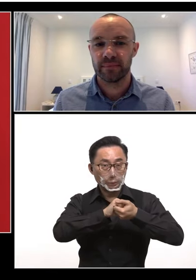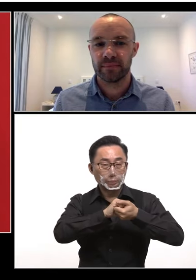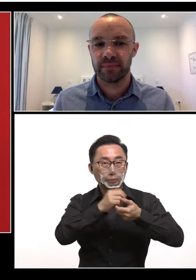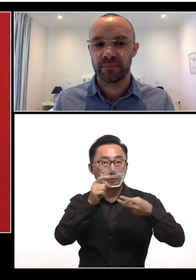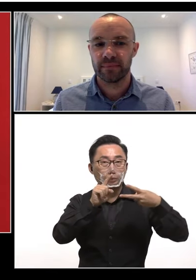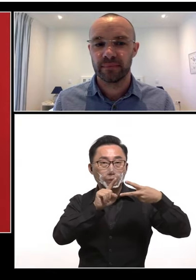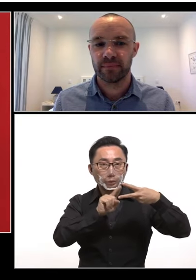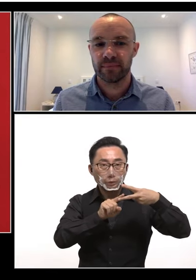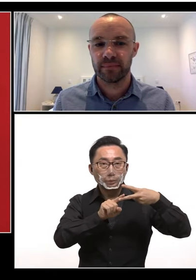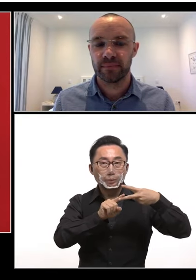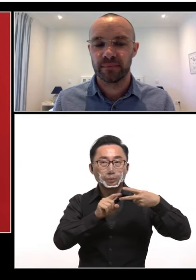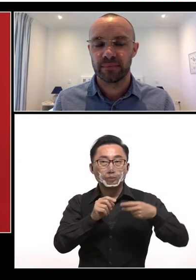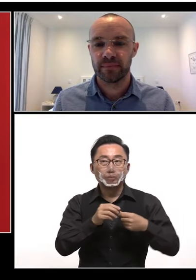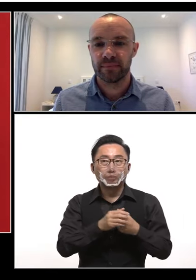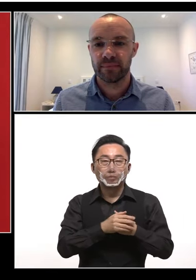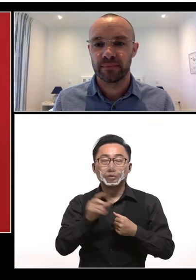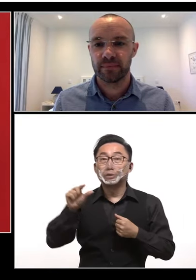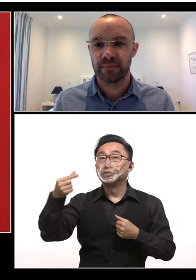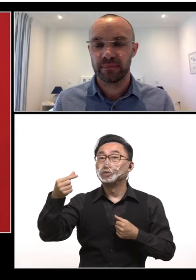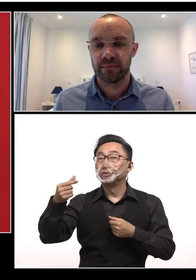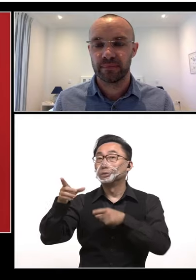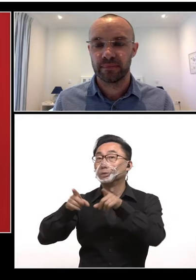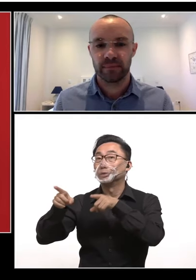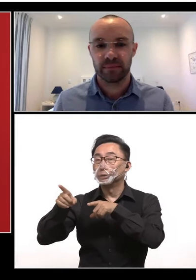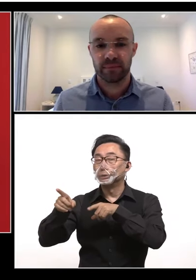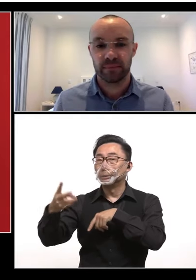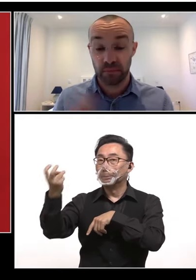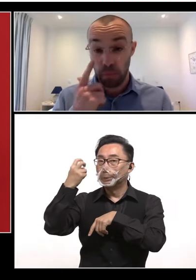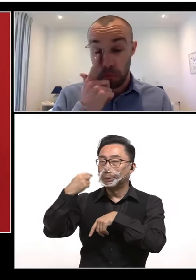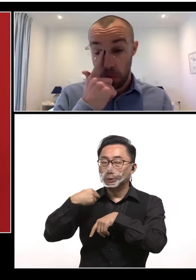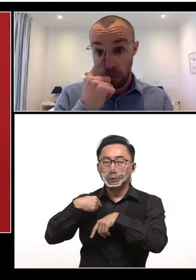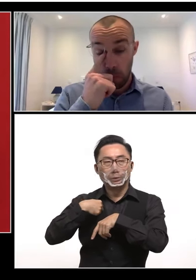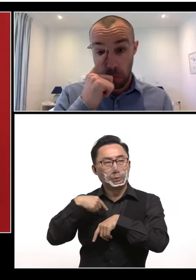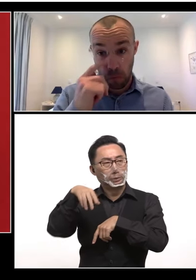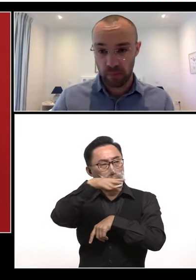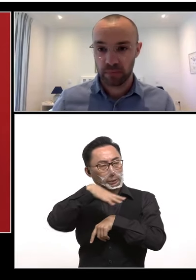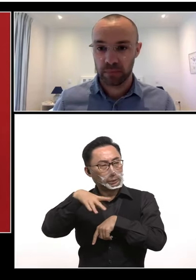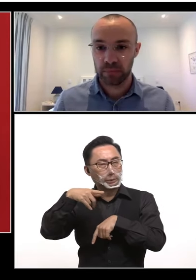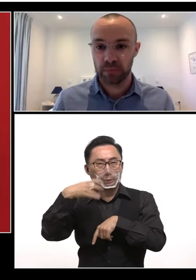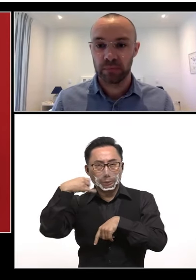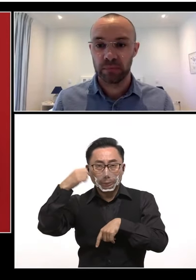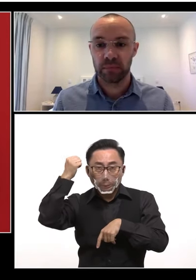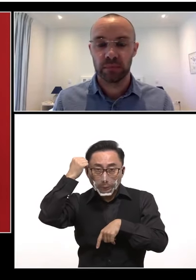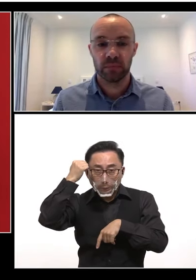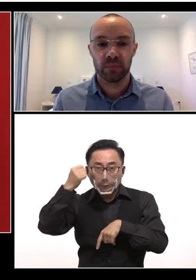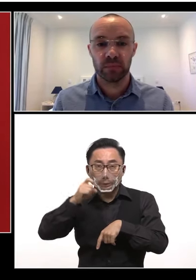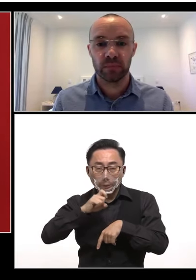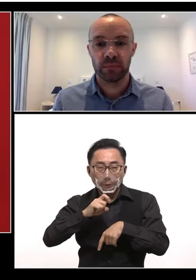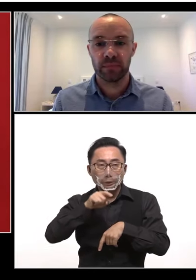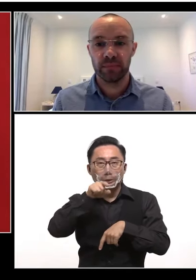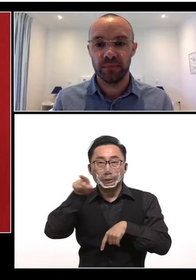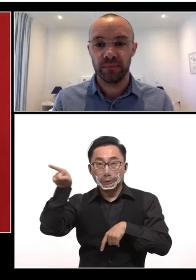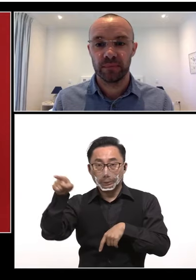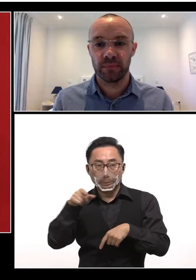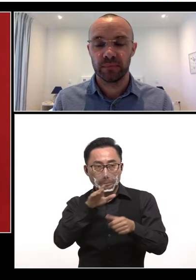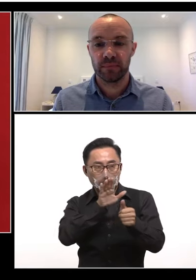the director, George Mann, saw me suffer through issues with funding for interpreters through the government scheme, access to work. He's seen that we